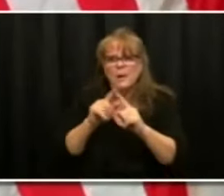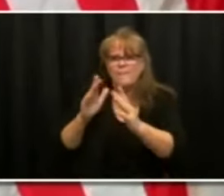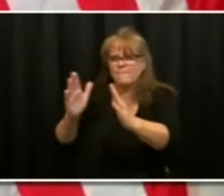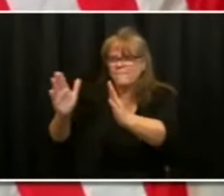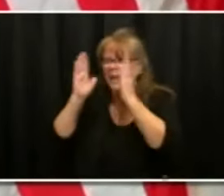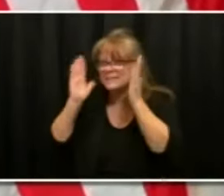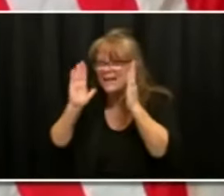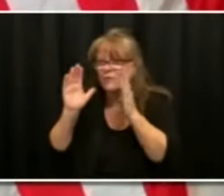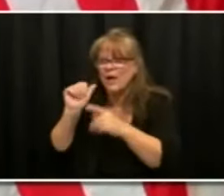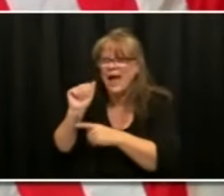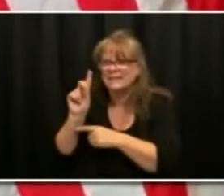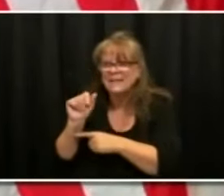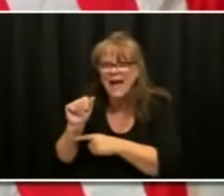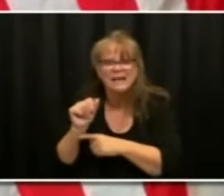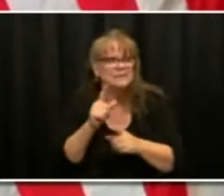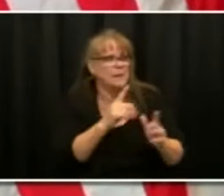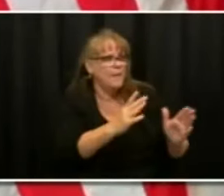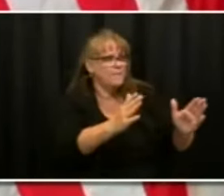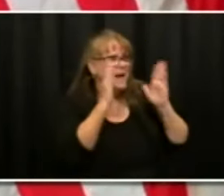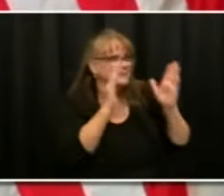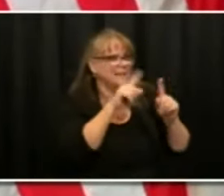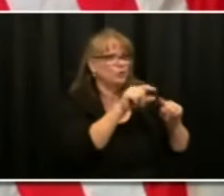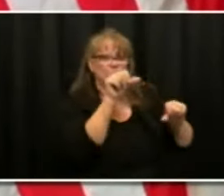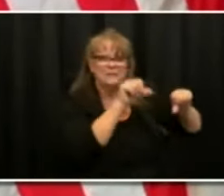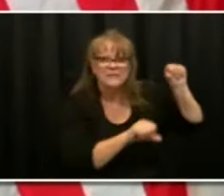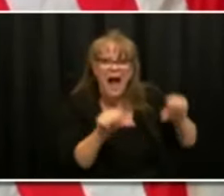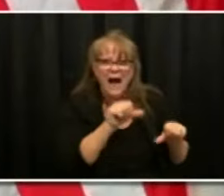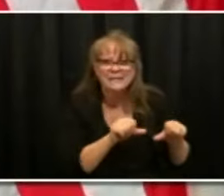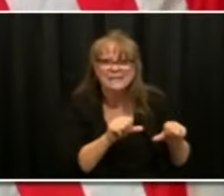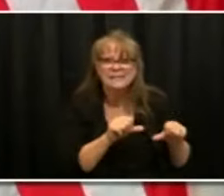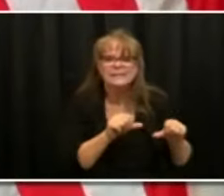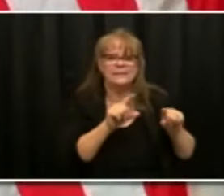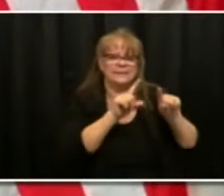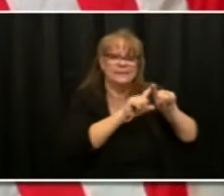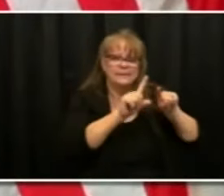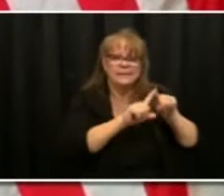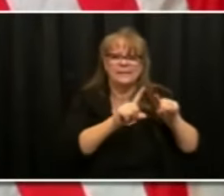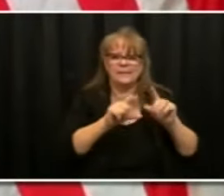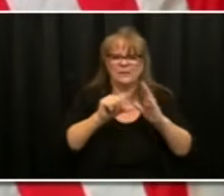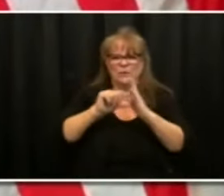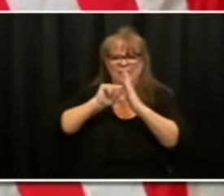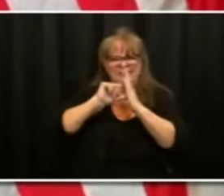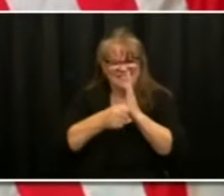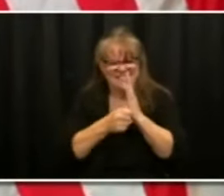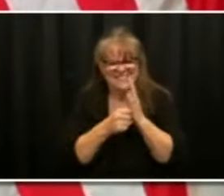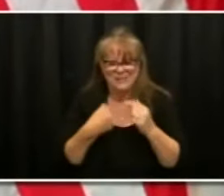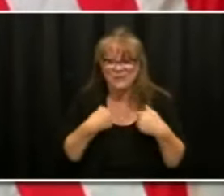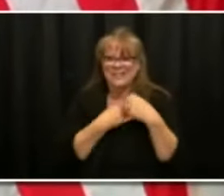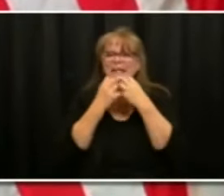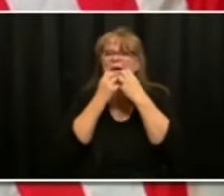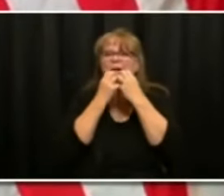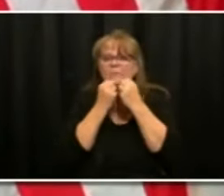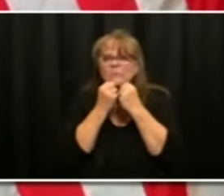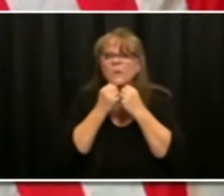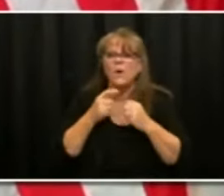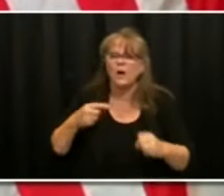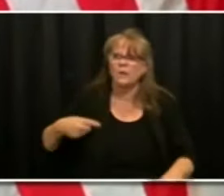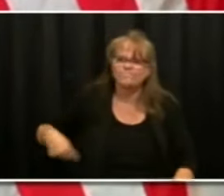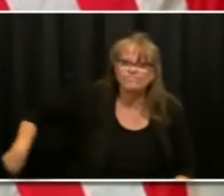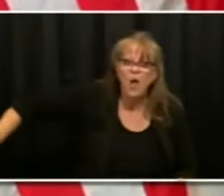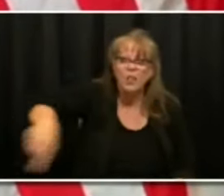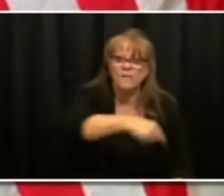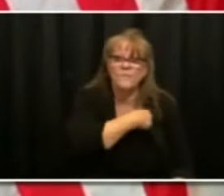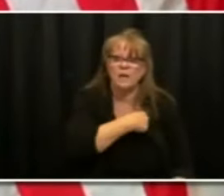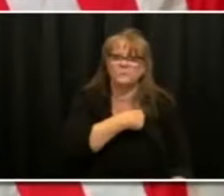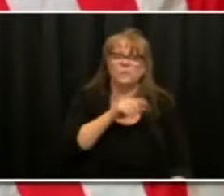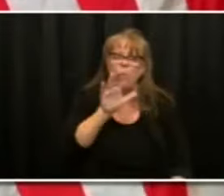full diversity in a Colorado for all. We know we need to reach everybody. So let's meet some of the voices. Let's